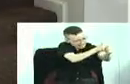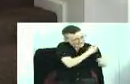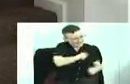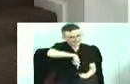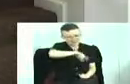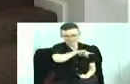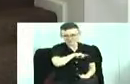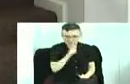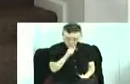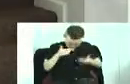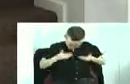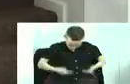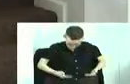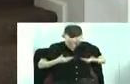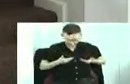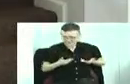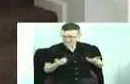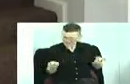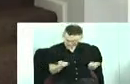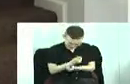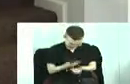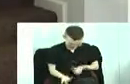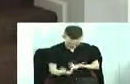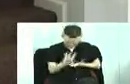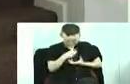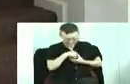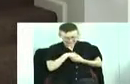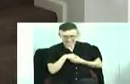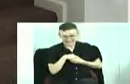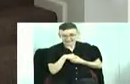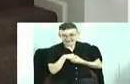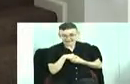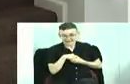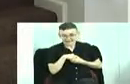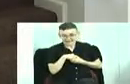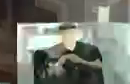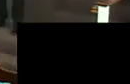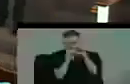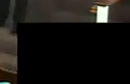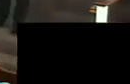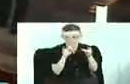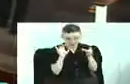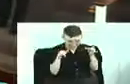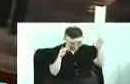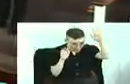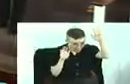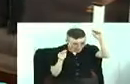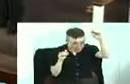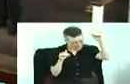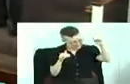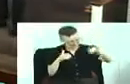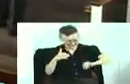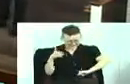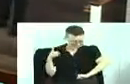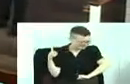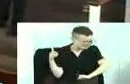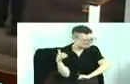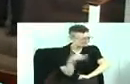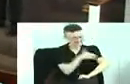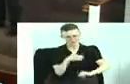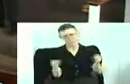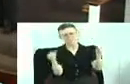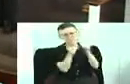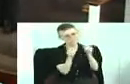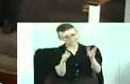are. That's an amazing story. That is a story of hope that is more powerful than any fear or any hurt or